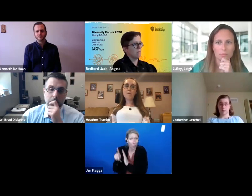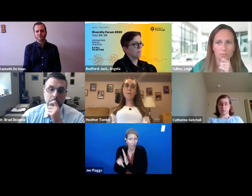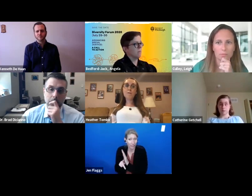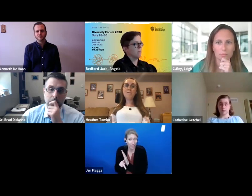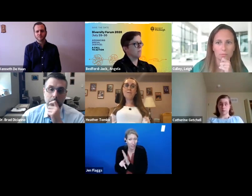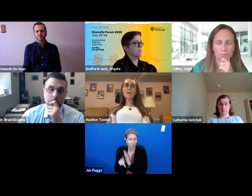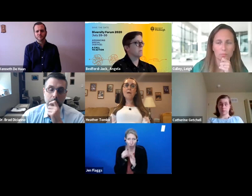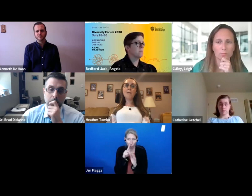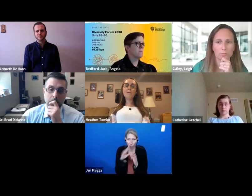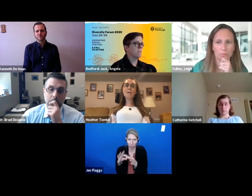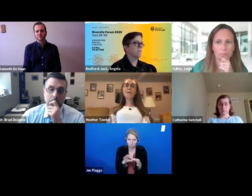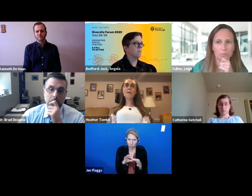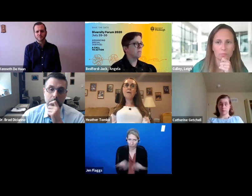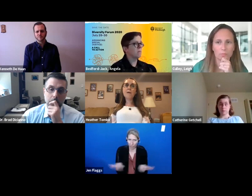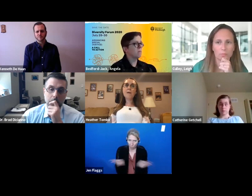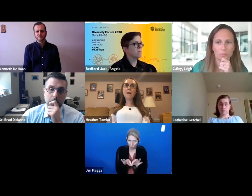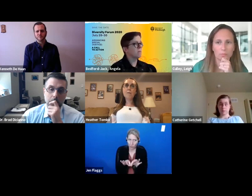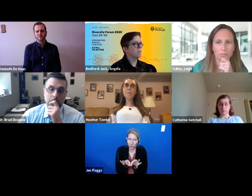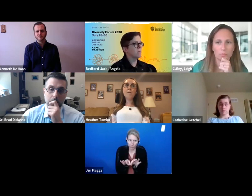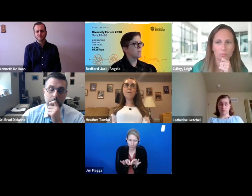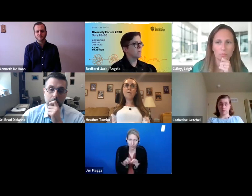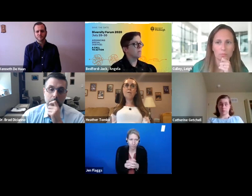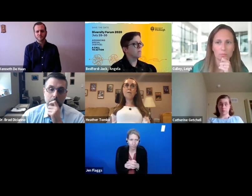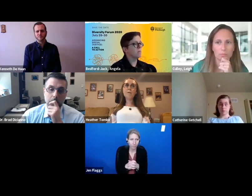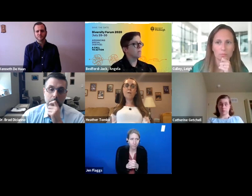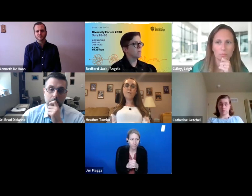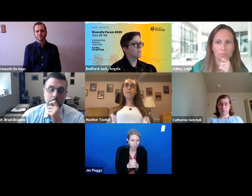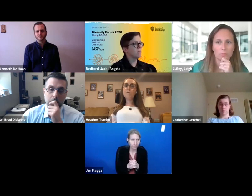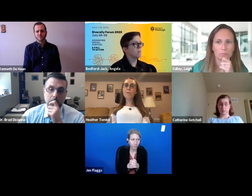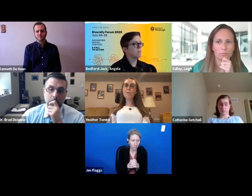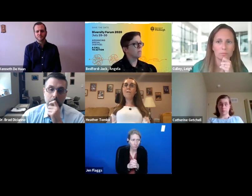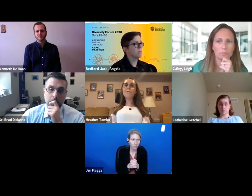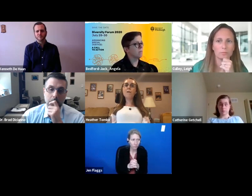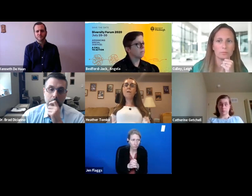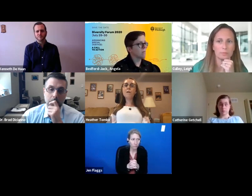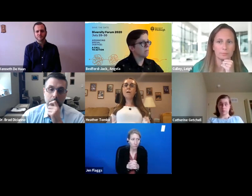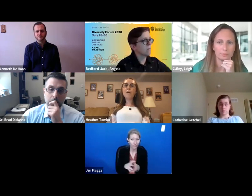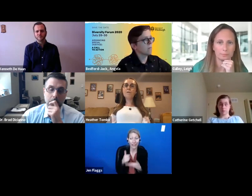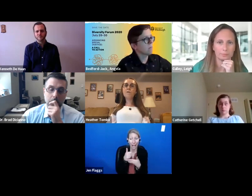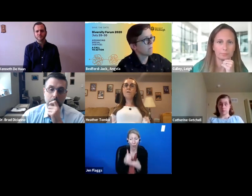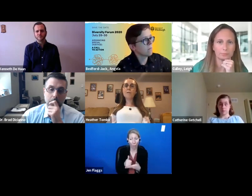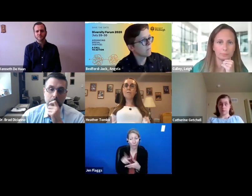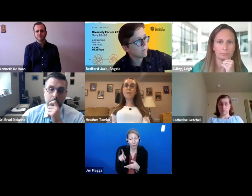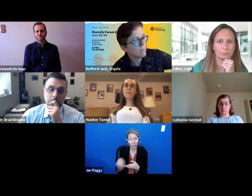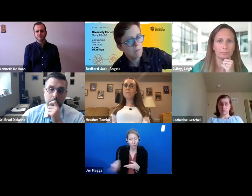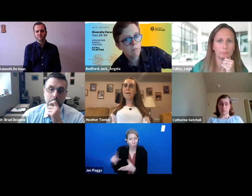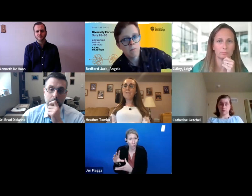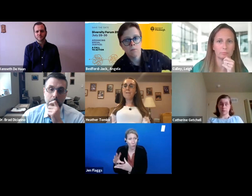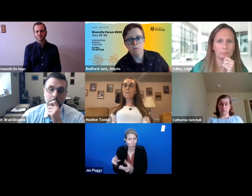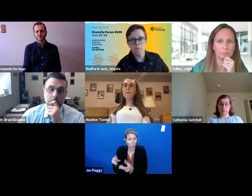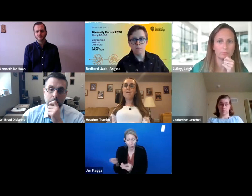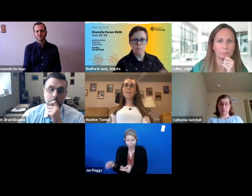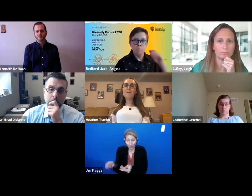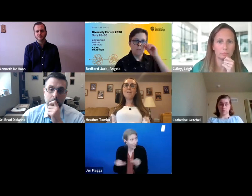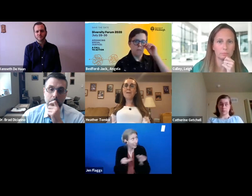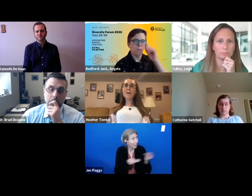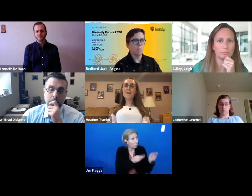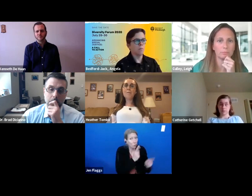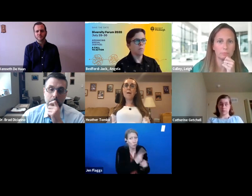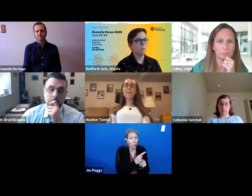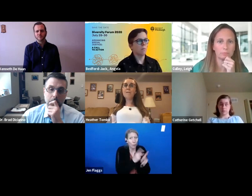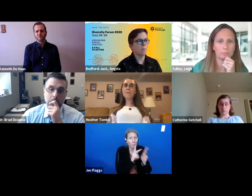really important, and helping those stories get to the right